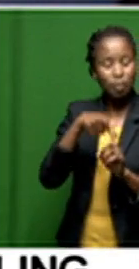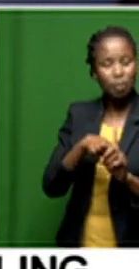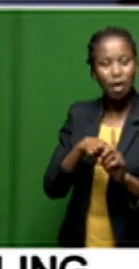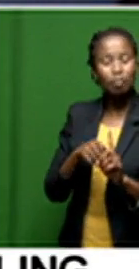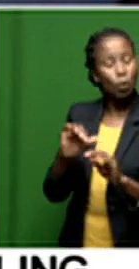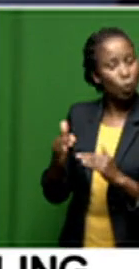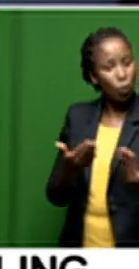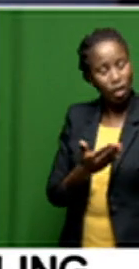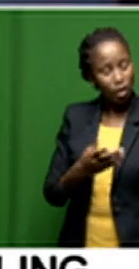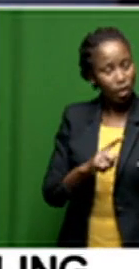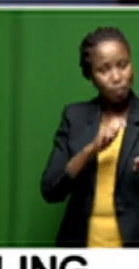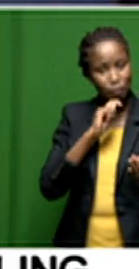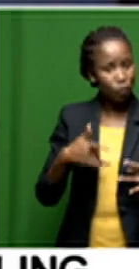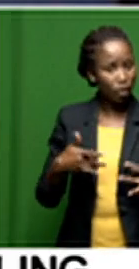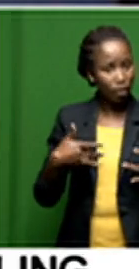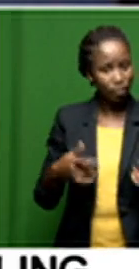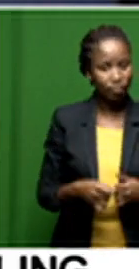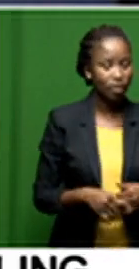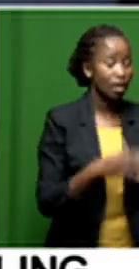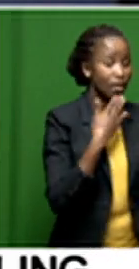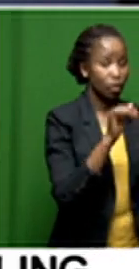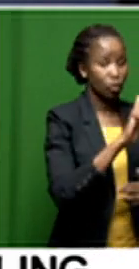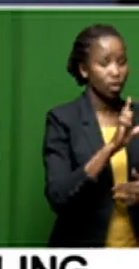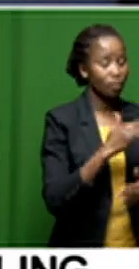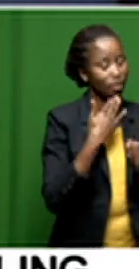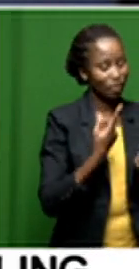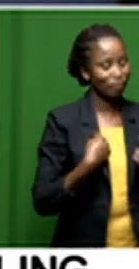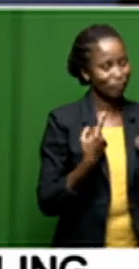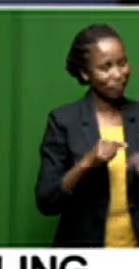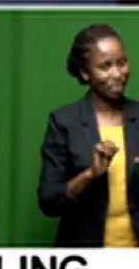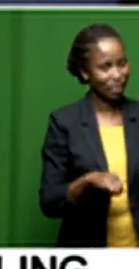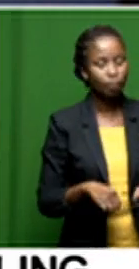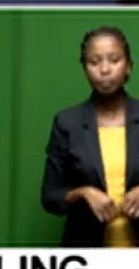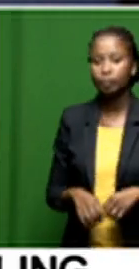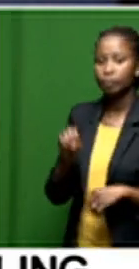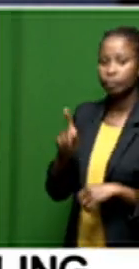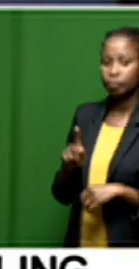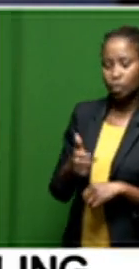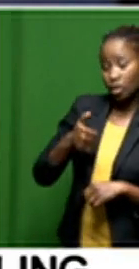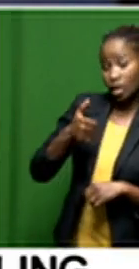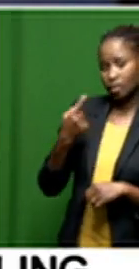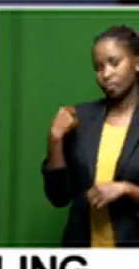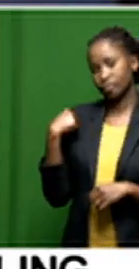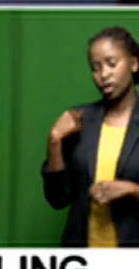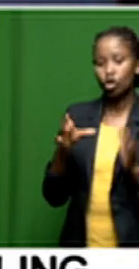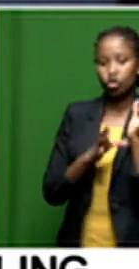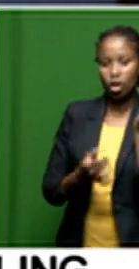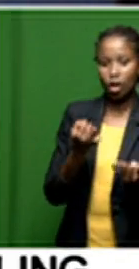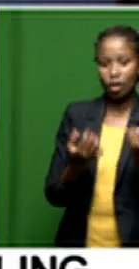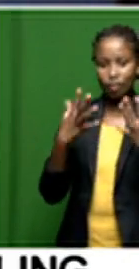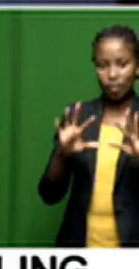Live. Good morning, Leanne. Thank you for having me on. Right, so on Saturday, the Constitutional Court delivered its reasons for